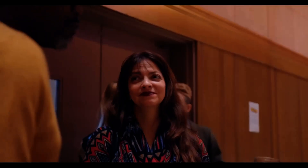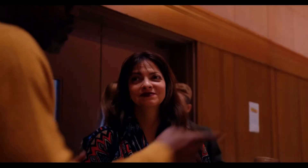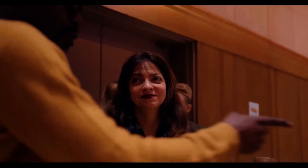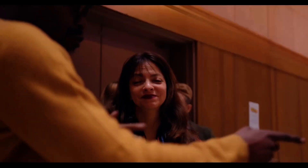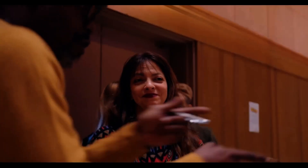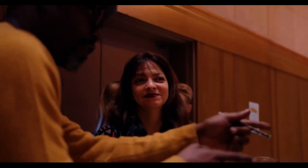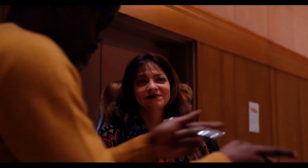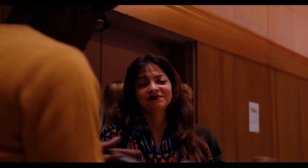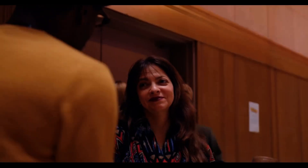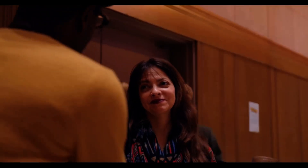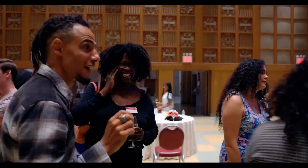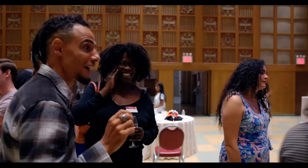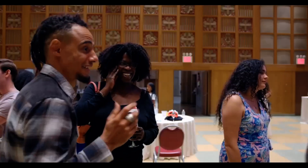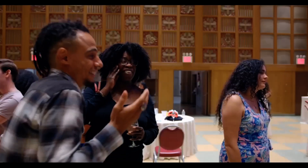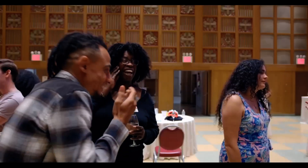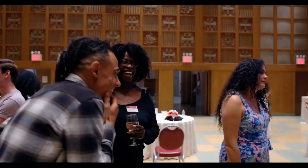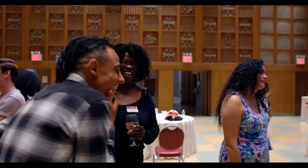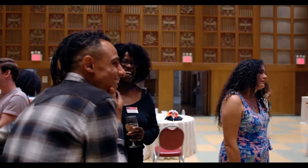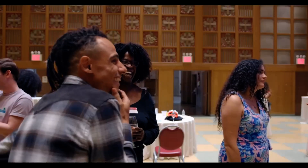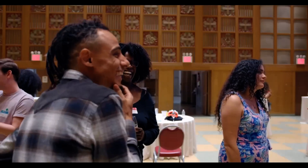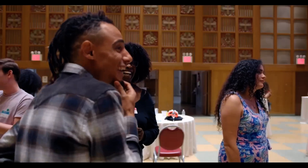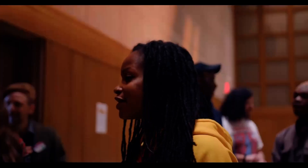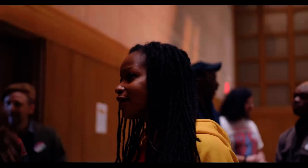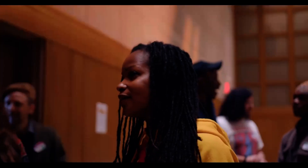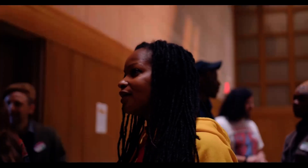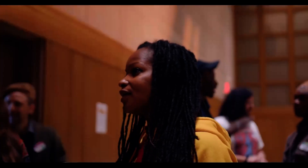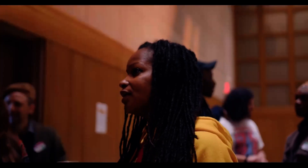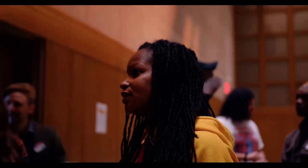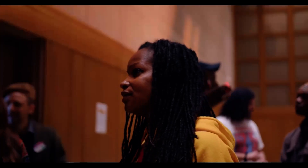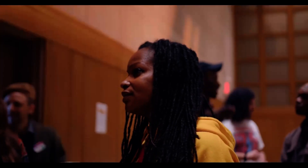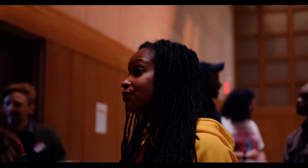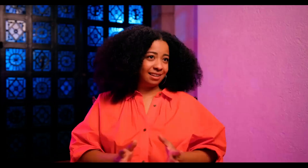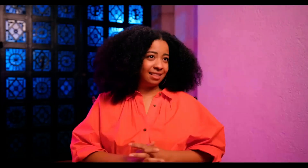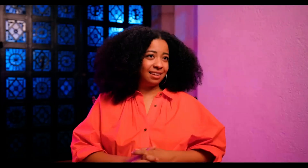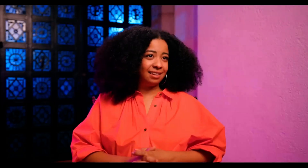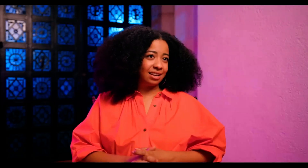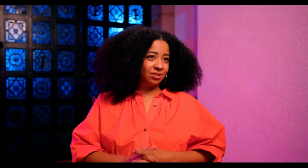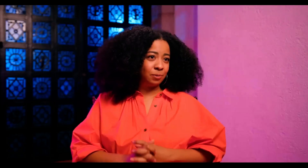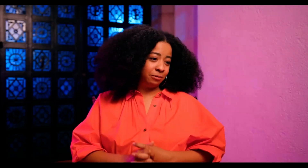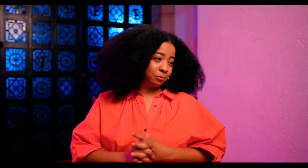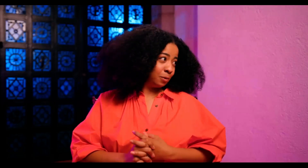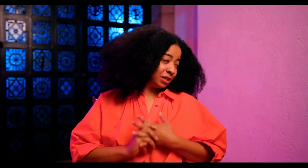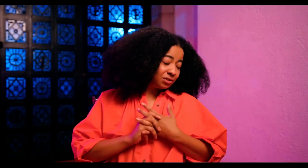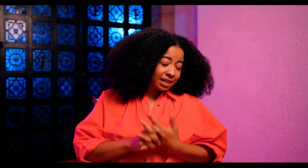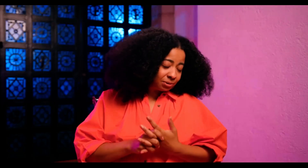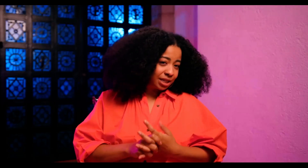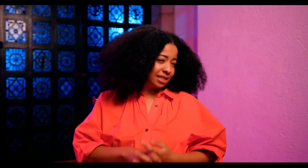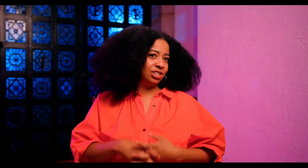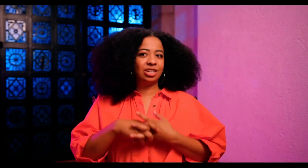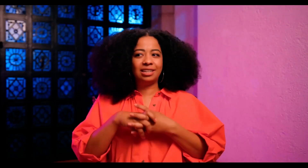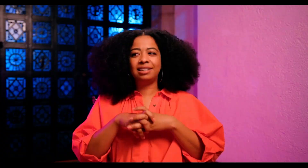beautiful, important movement work from the 70s, thinking about Ruby Duncan and the National Welfare Women's